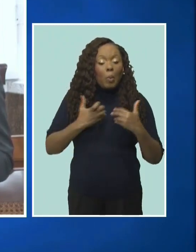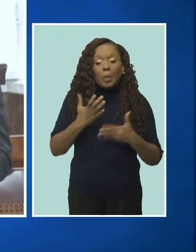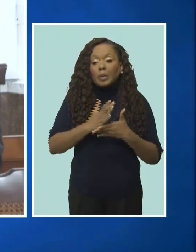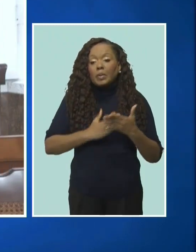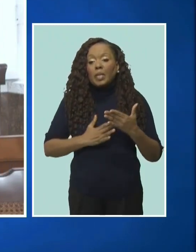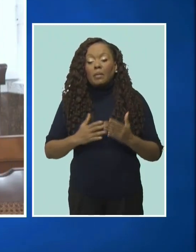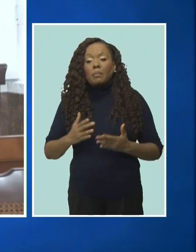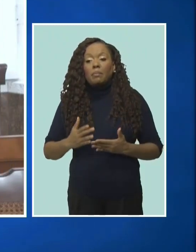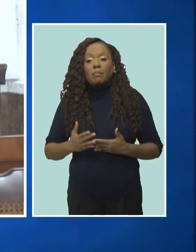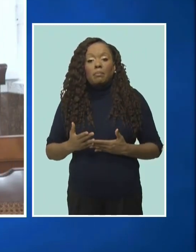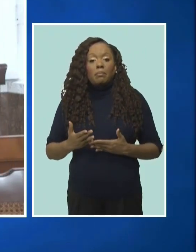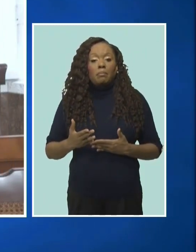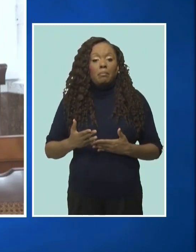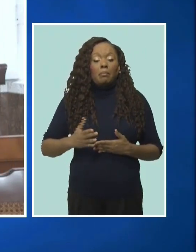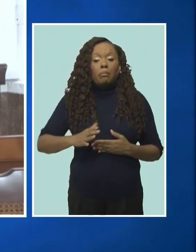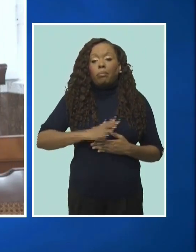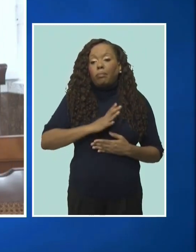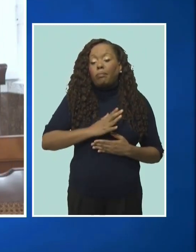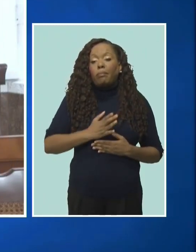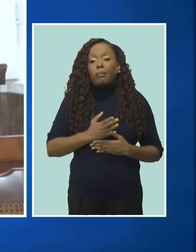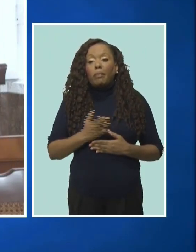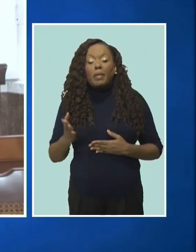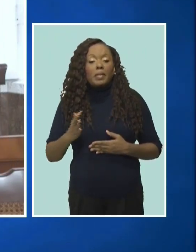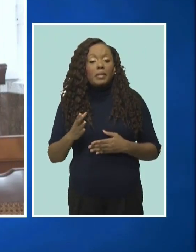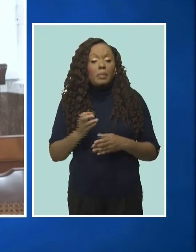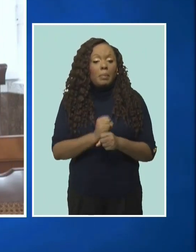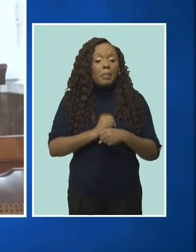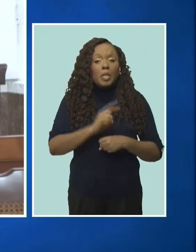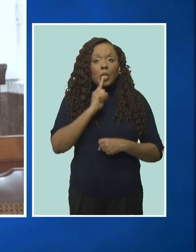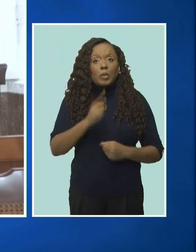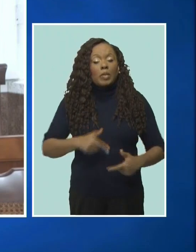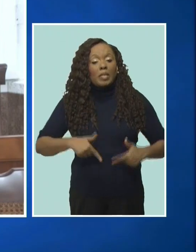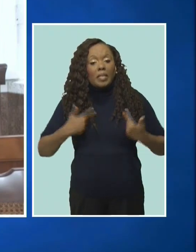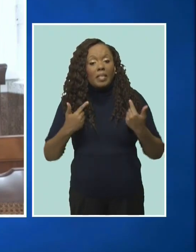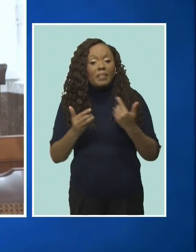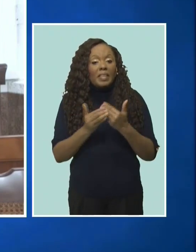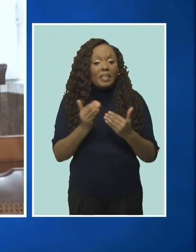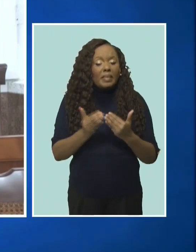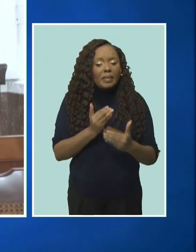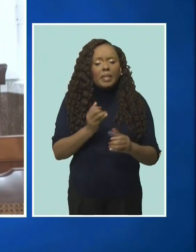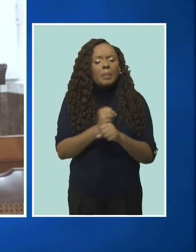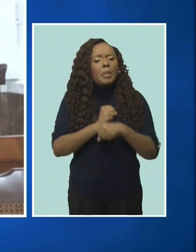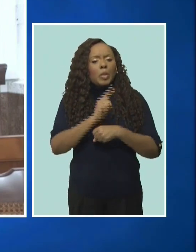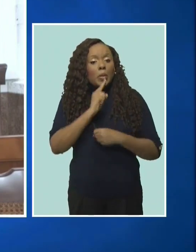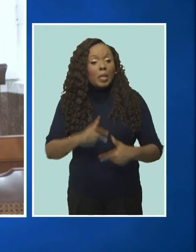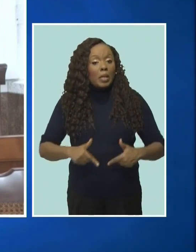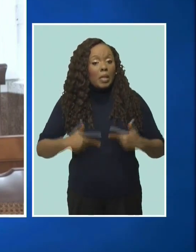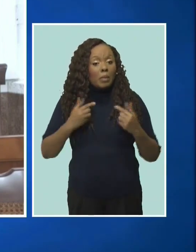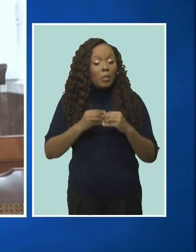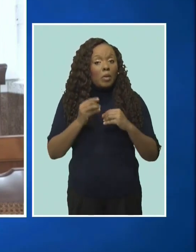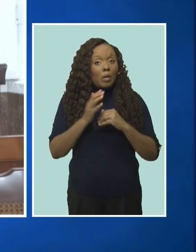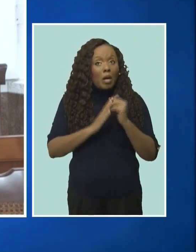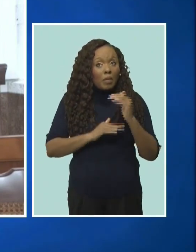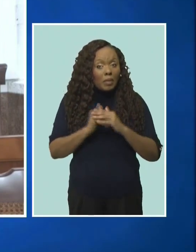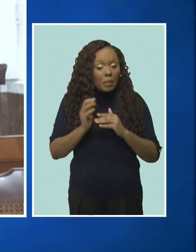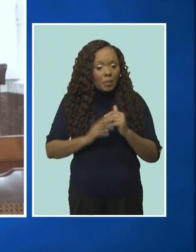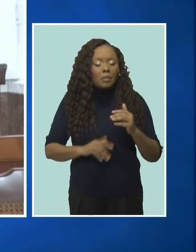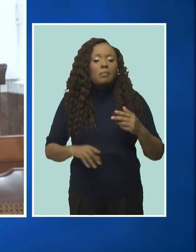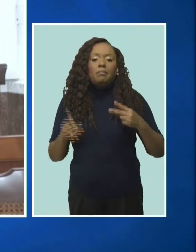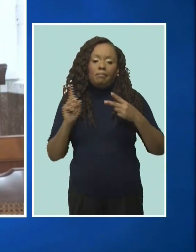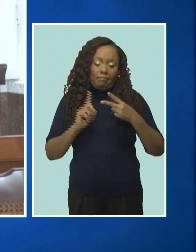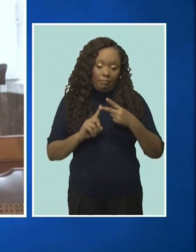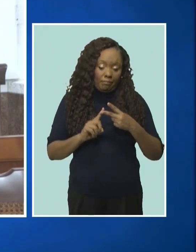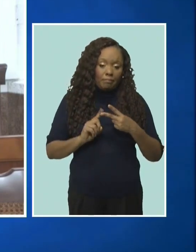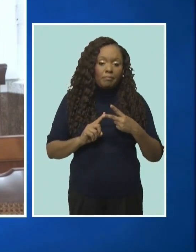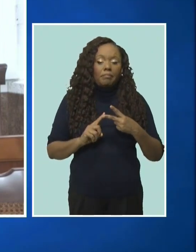or we want certain things that make life a little easier, comforts. Then, of course, there are the needs in